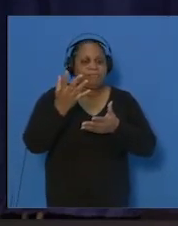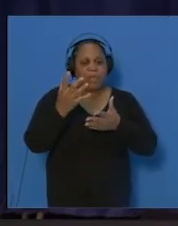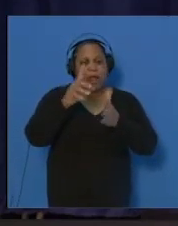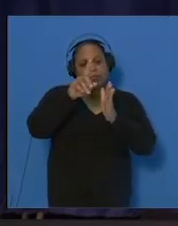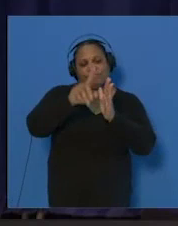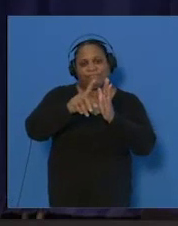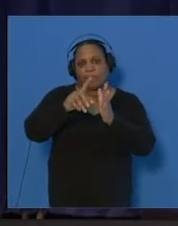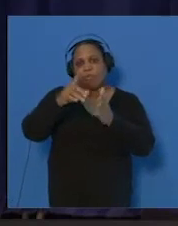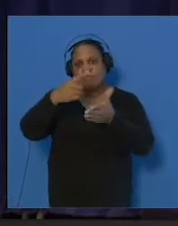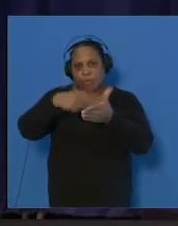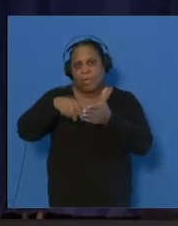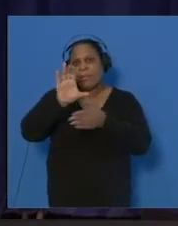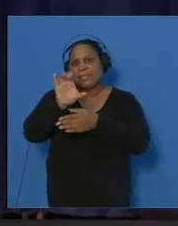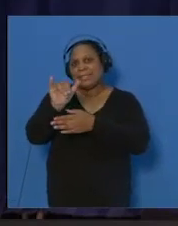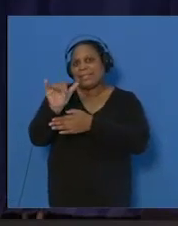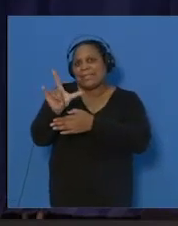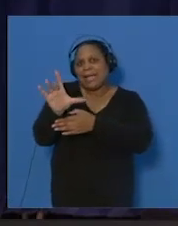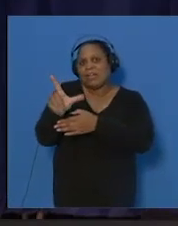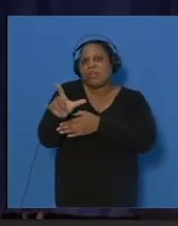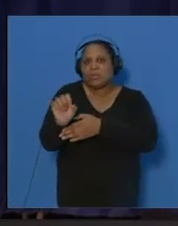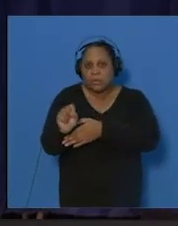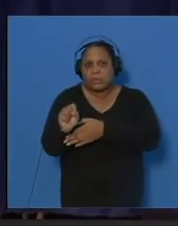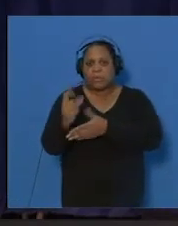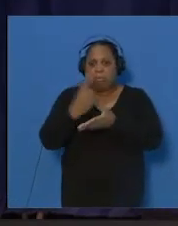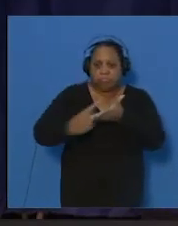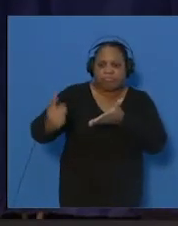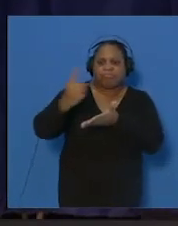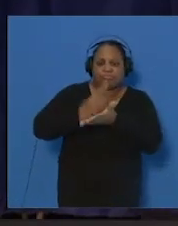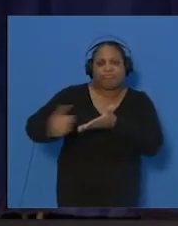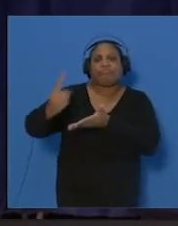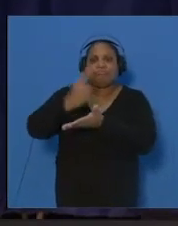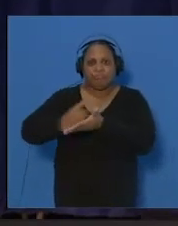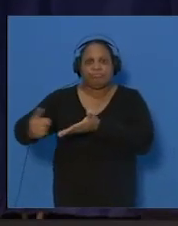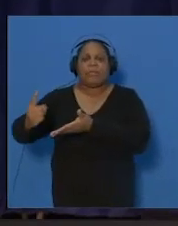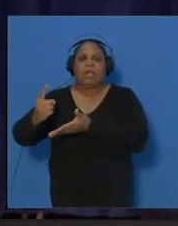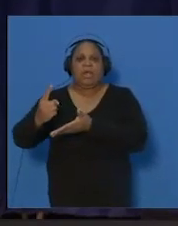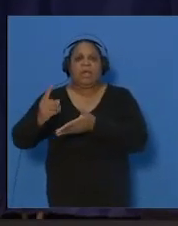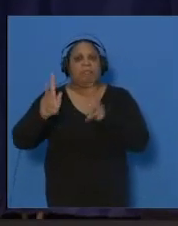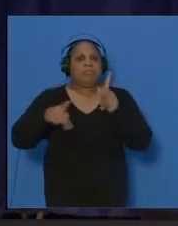to identify those instances where in a payment cycle persons have been unpaid,